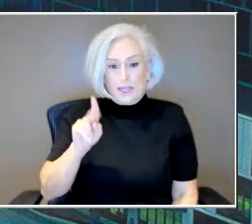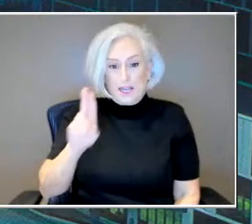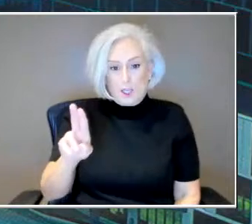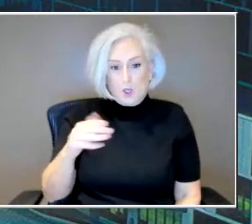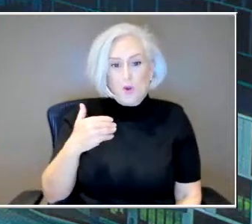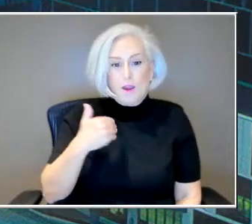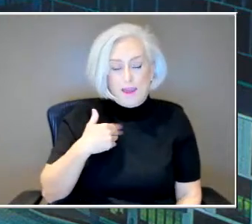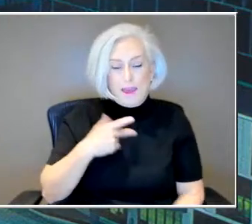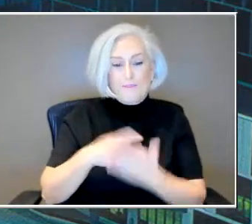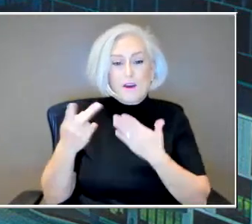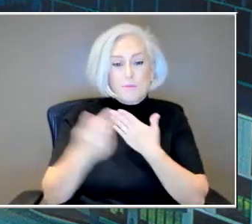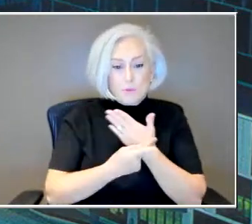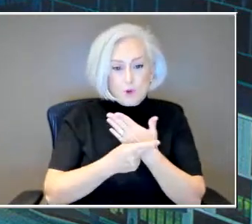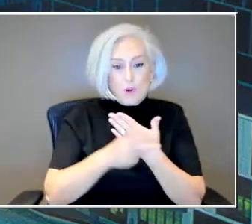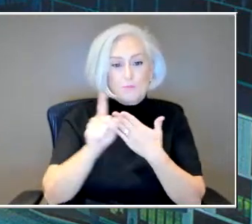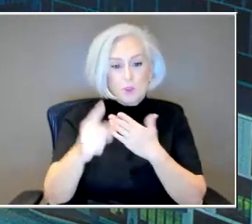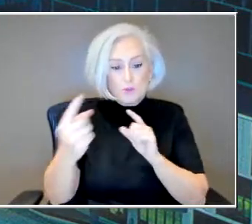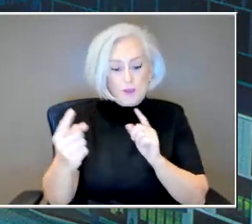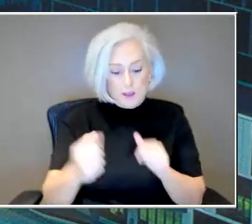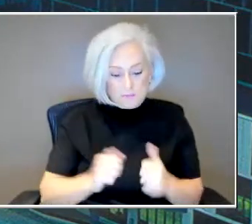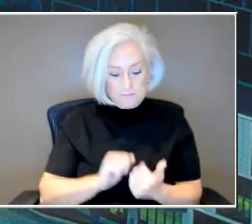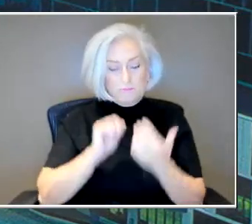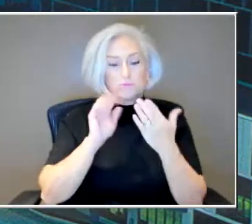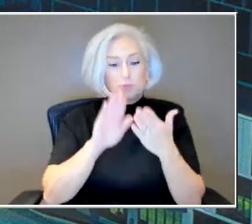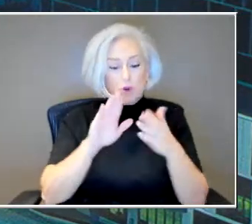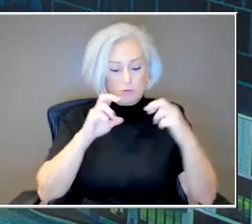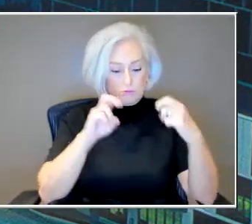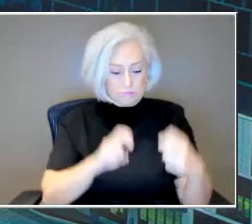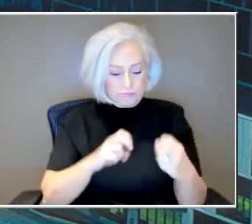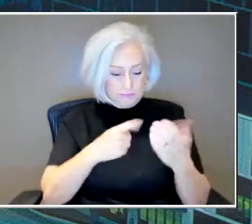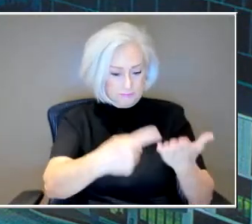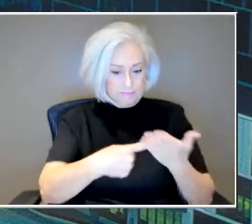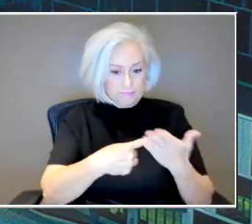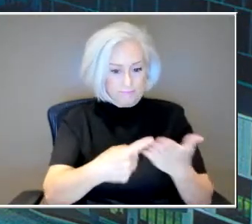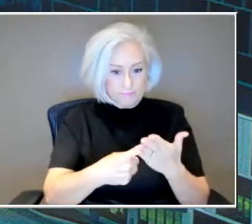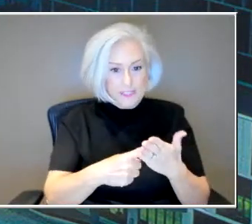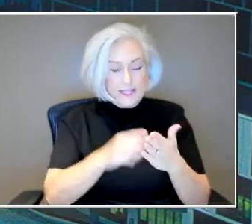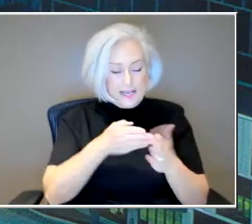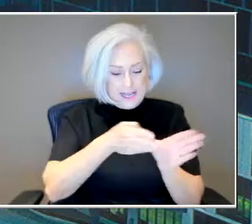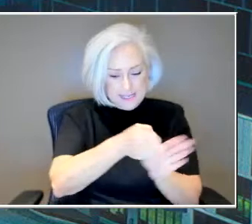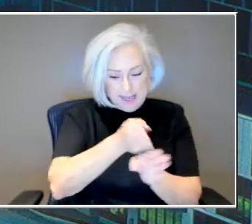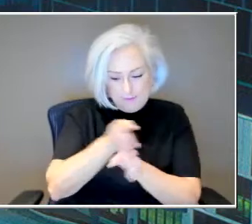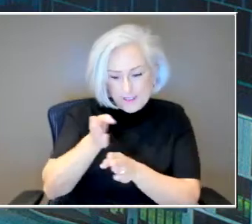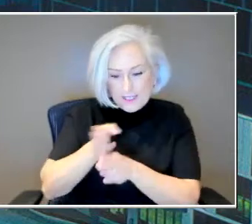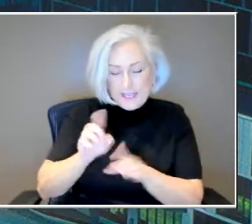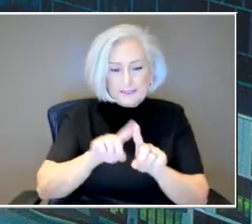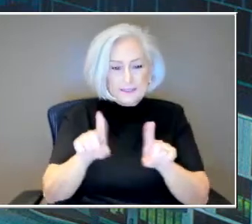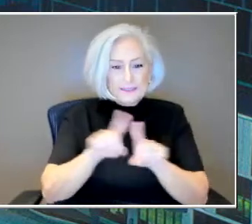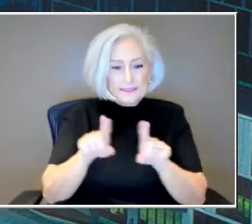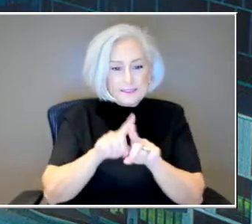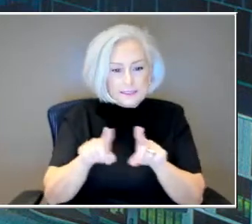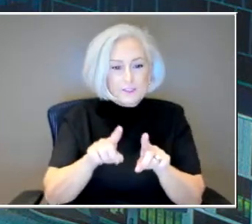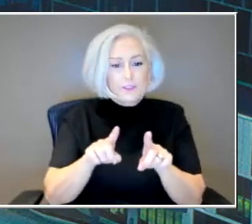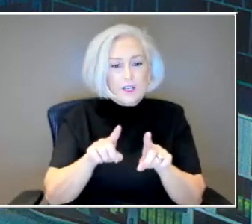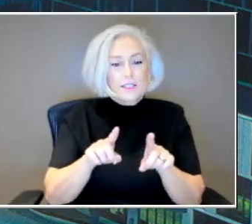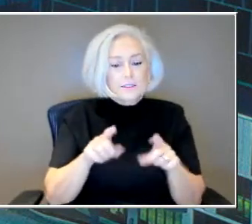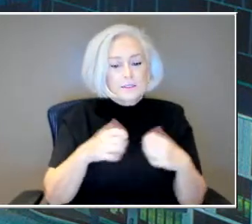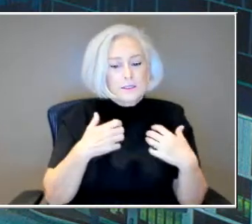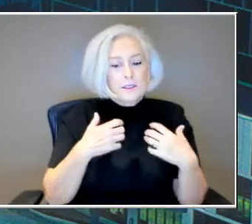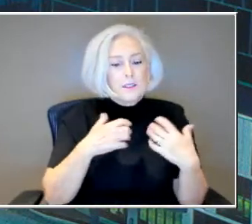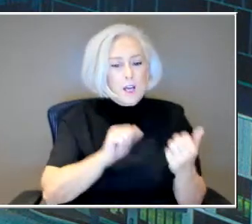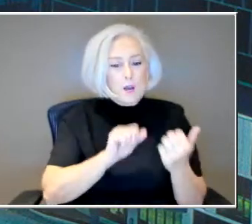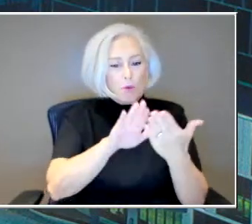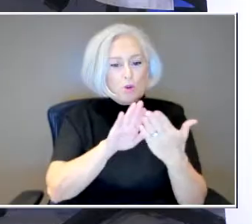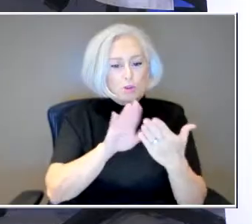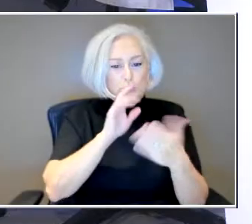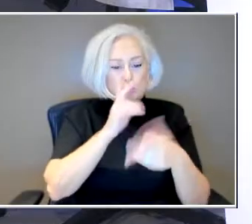you can approach us and we can have you navigate multiple healthcare approaches which we take in this situation.